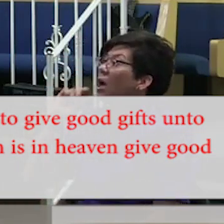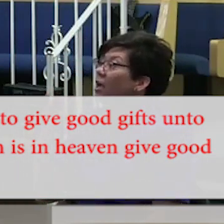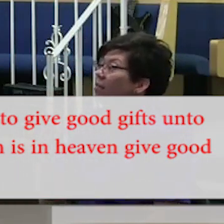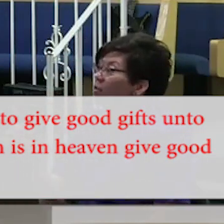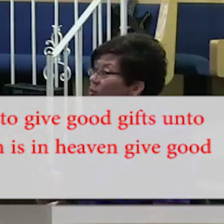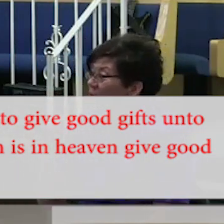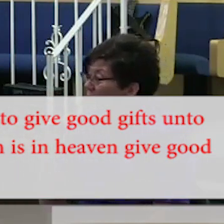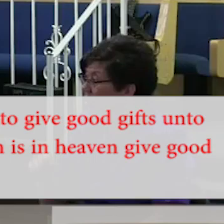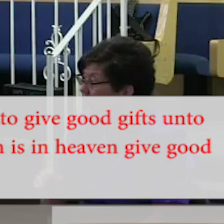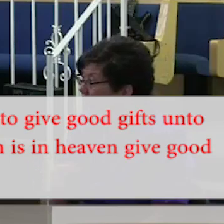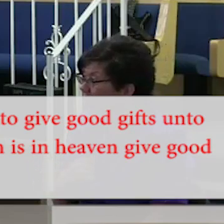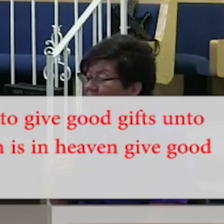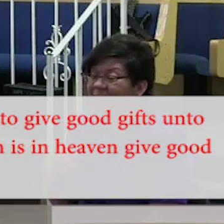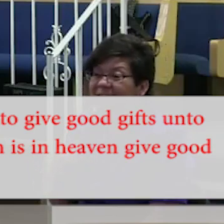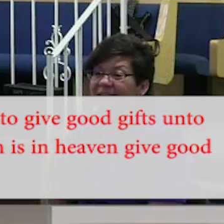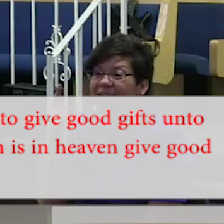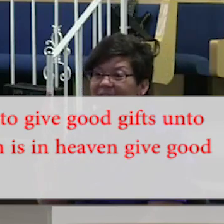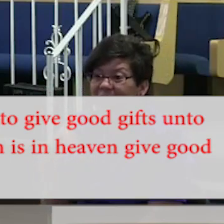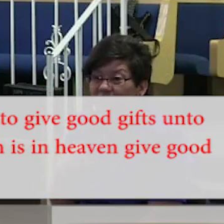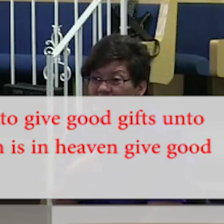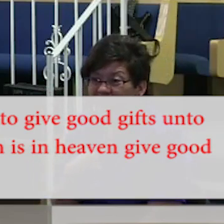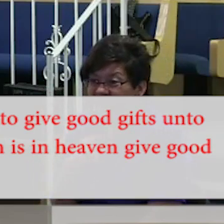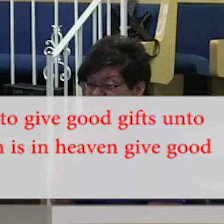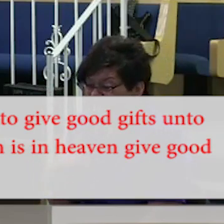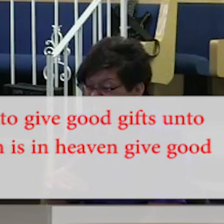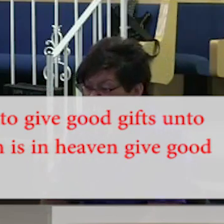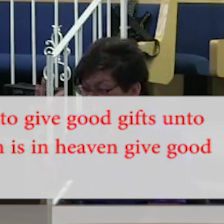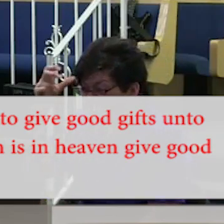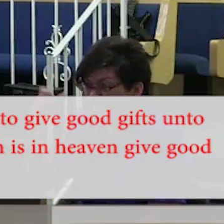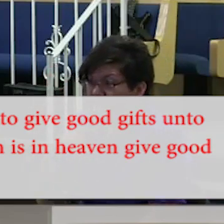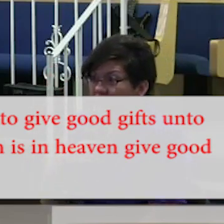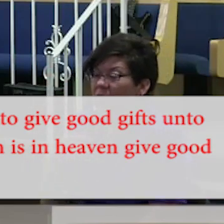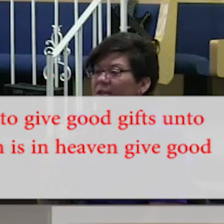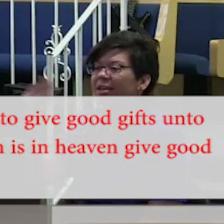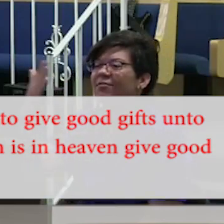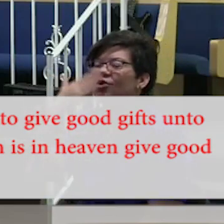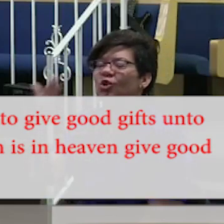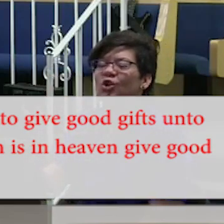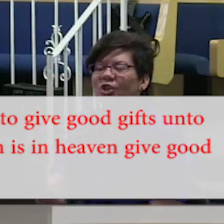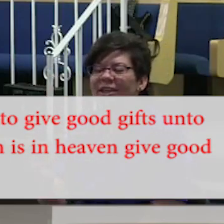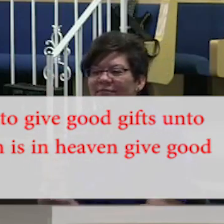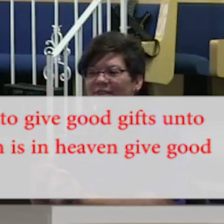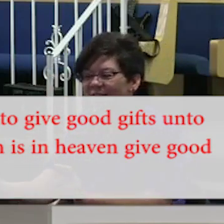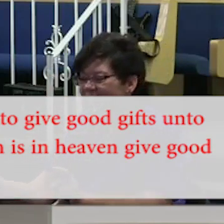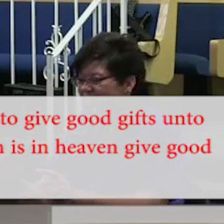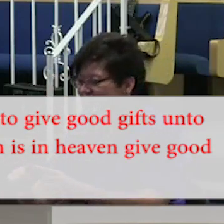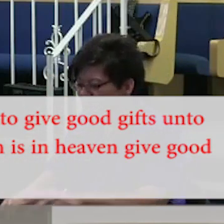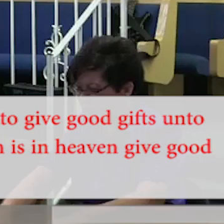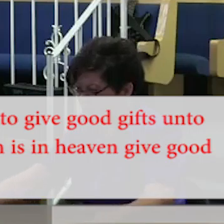then, being evil, know how to give good gifts unto your children,